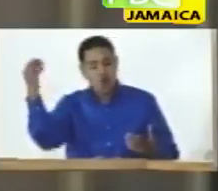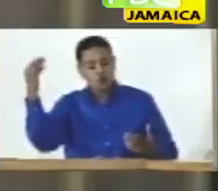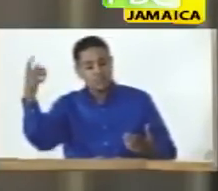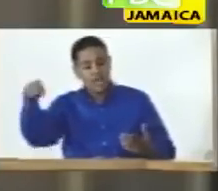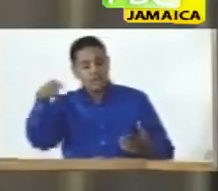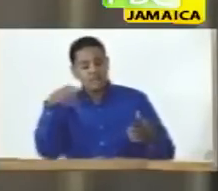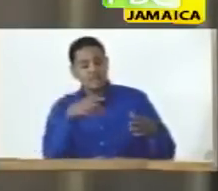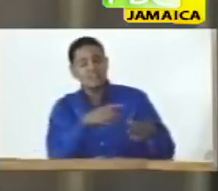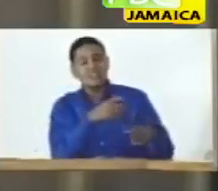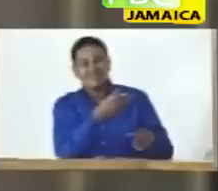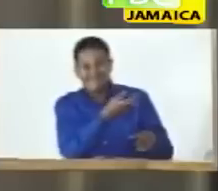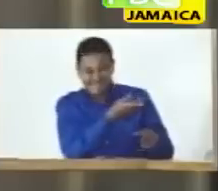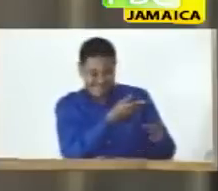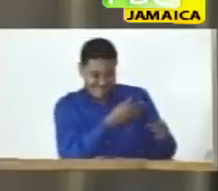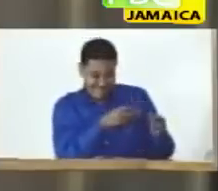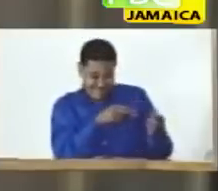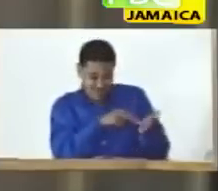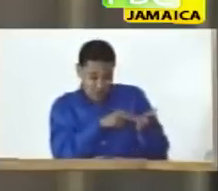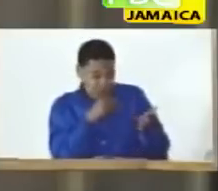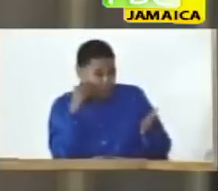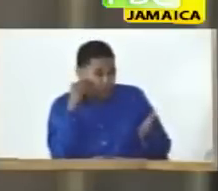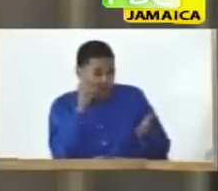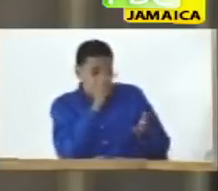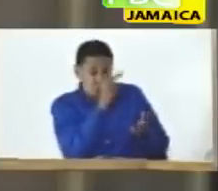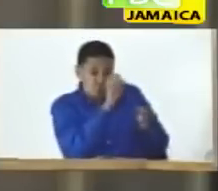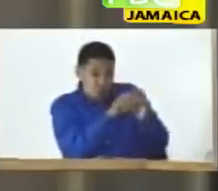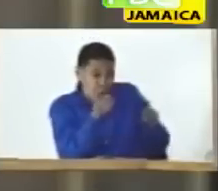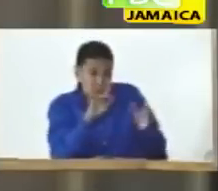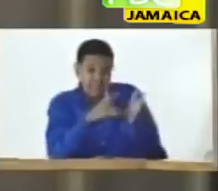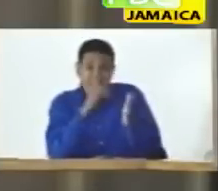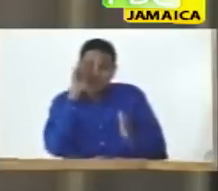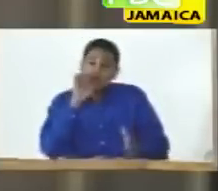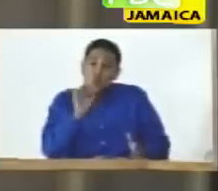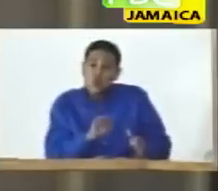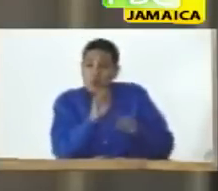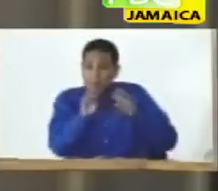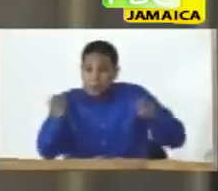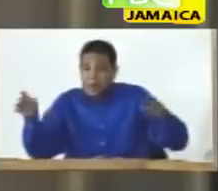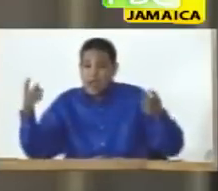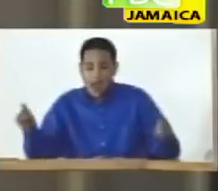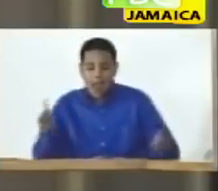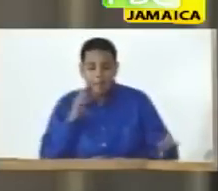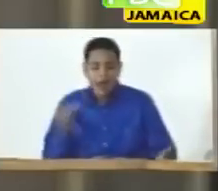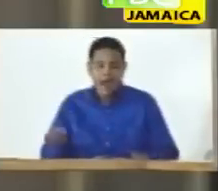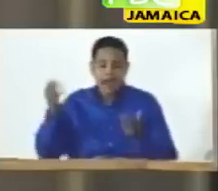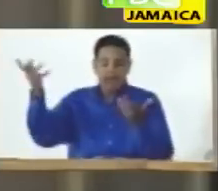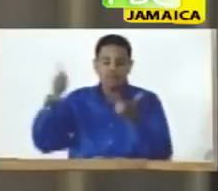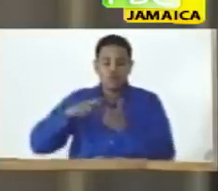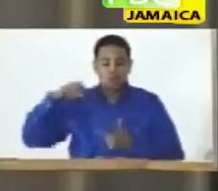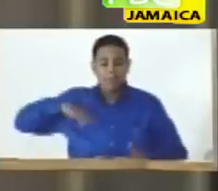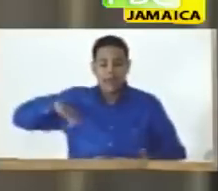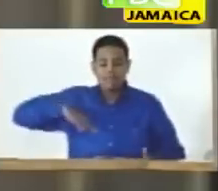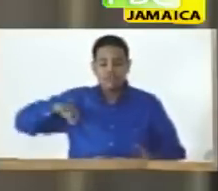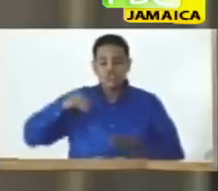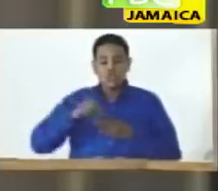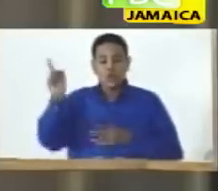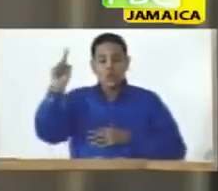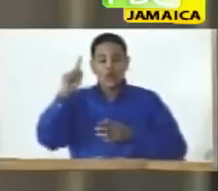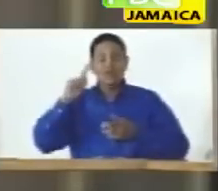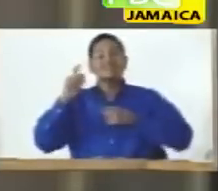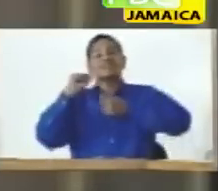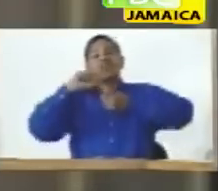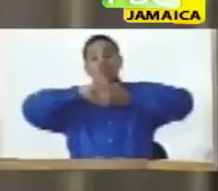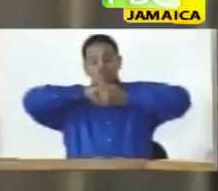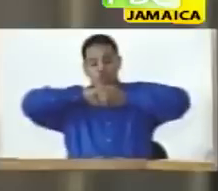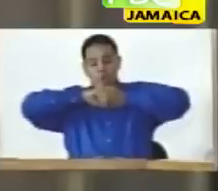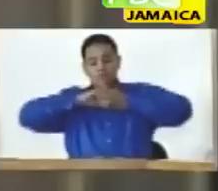infirmaries. 2 drop-in centers were completed and handed over to beneficiaries in the parishes of St.